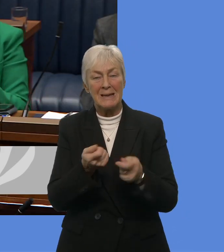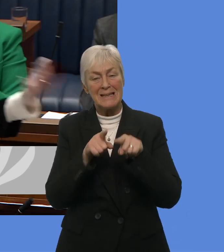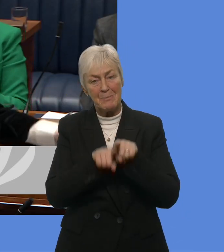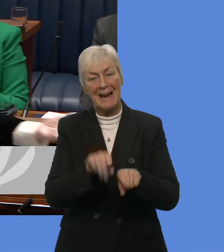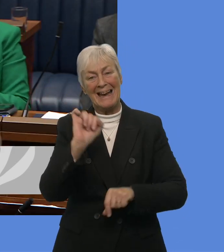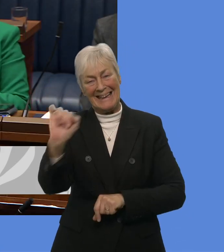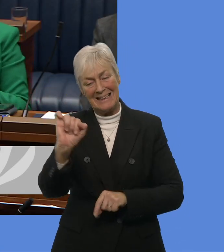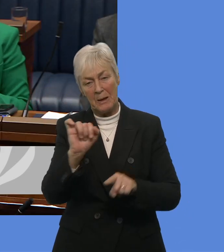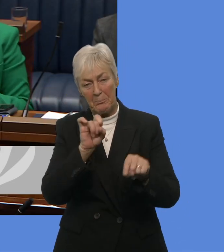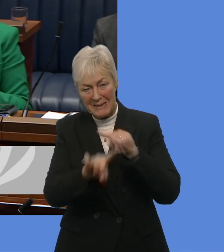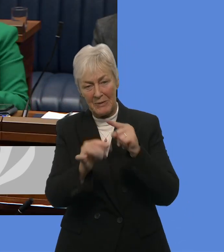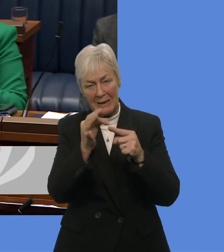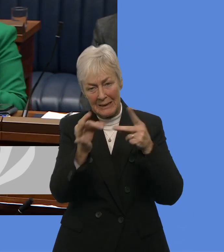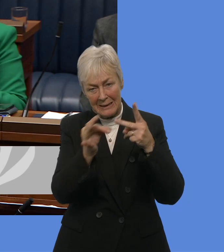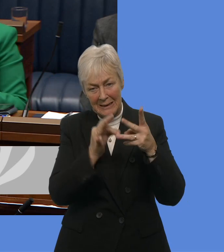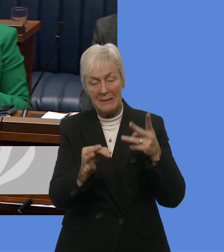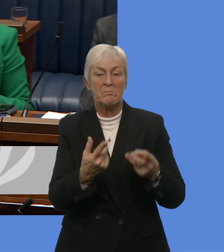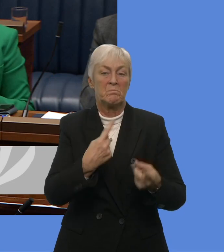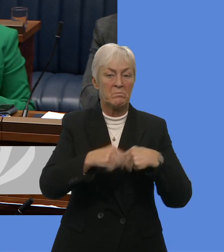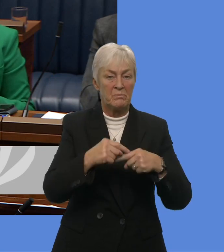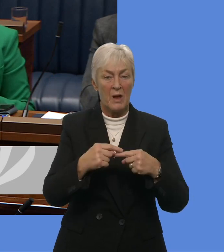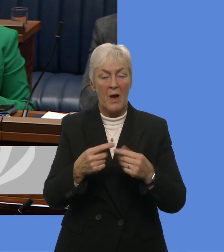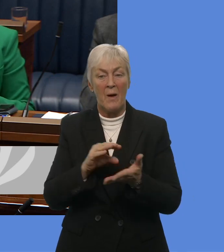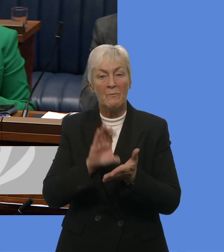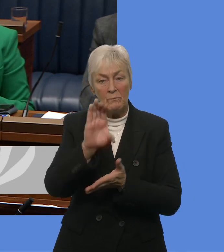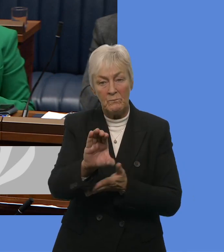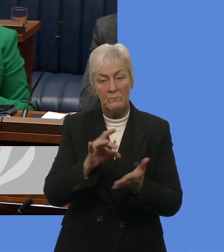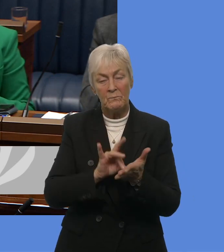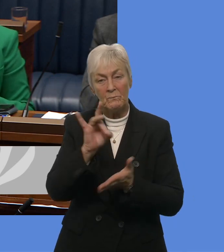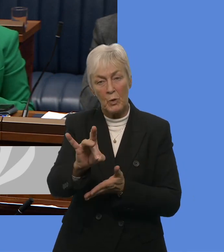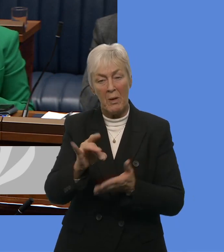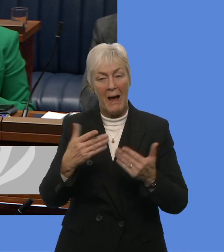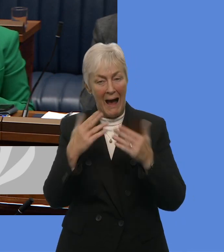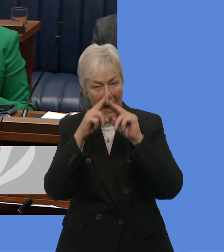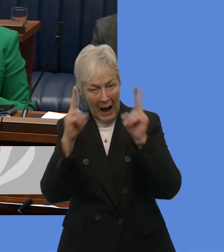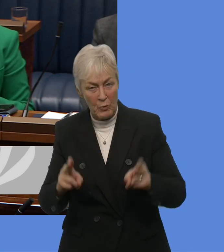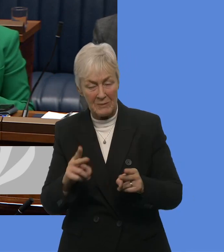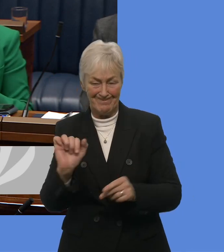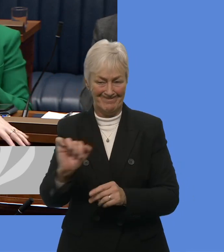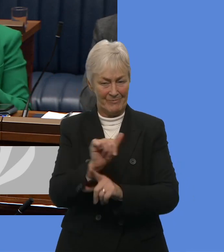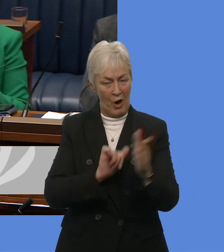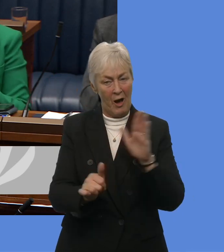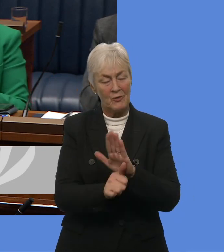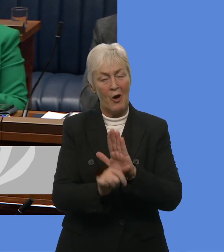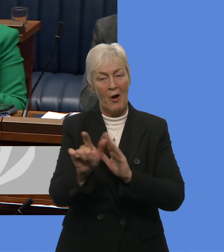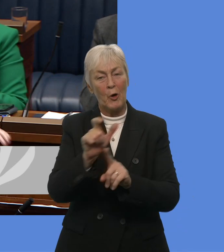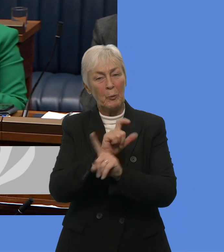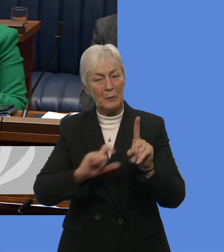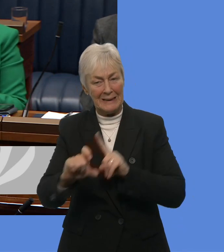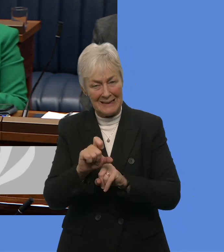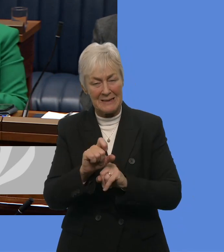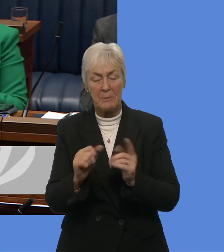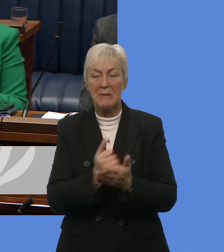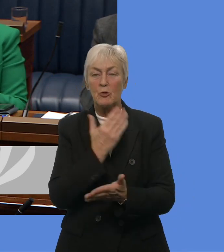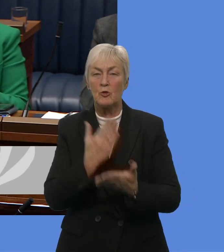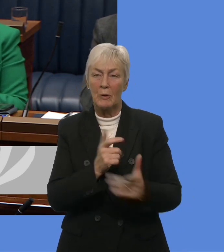targets. Similar with social and affordable housing will be led by and will come forward by the Minister of Communities. The key thing for us will be to try to ensure that